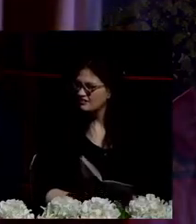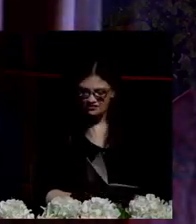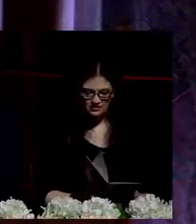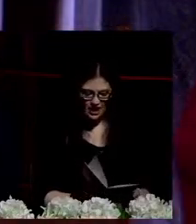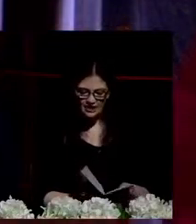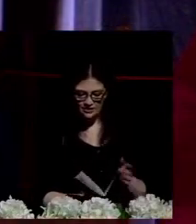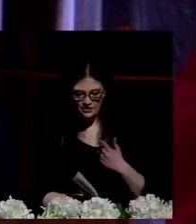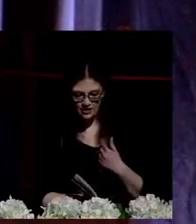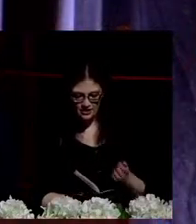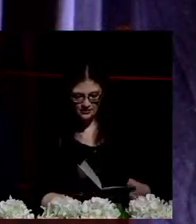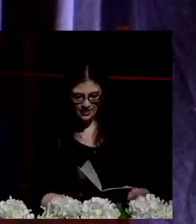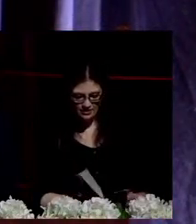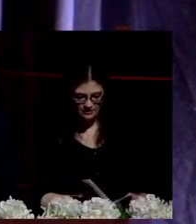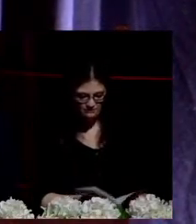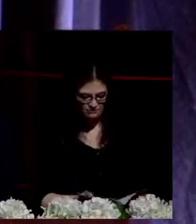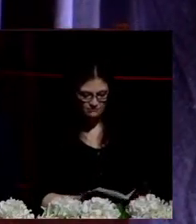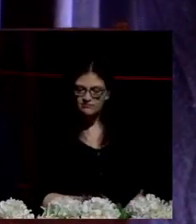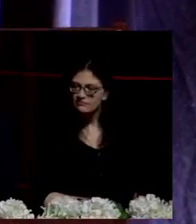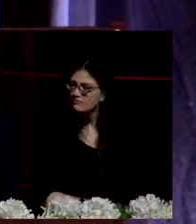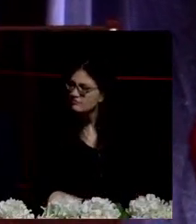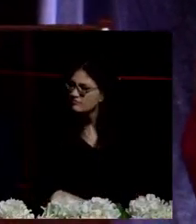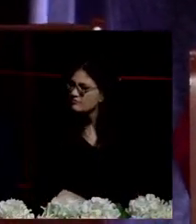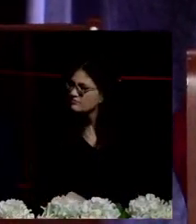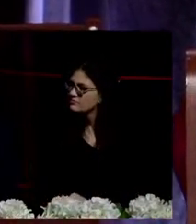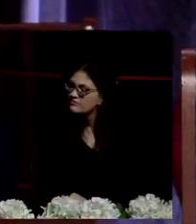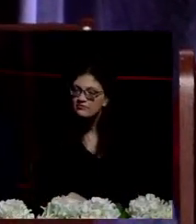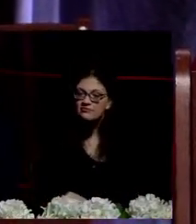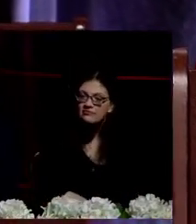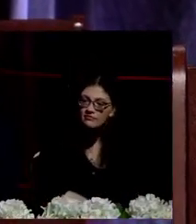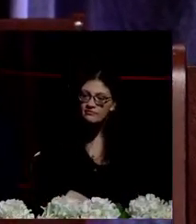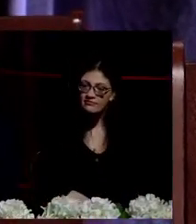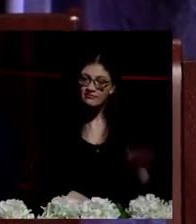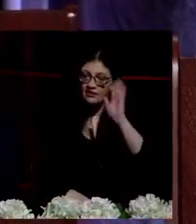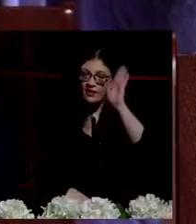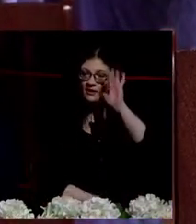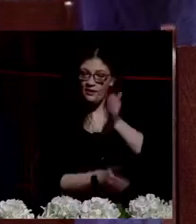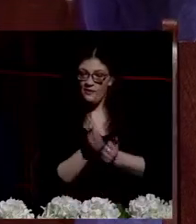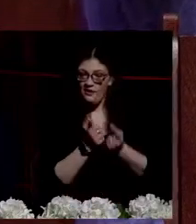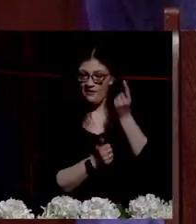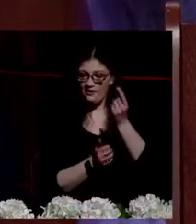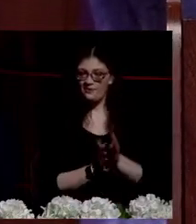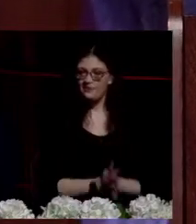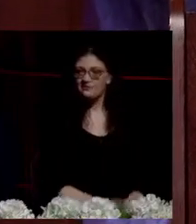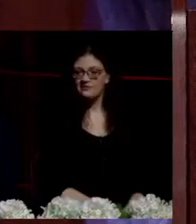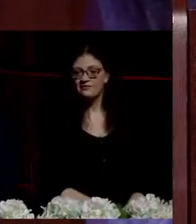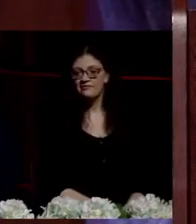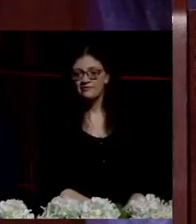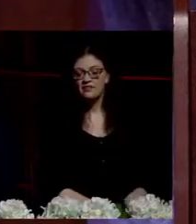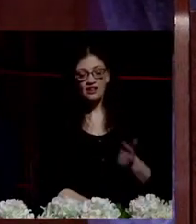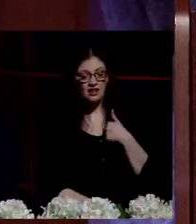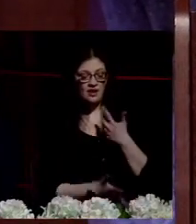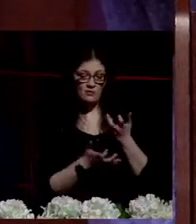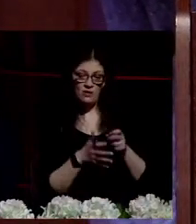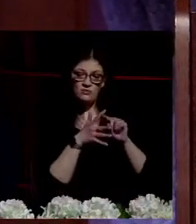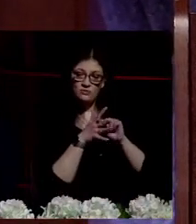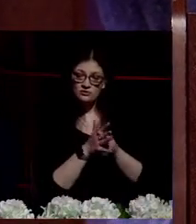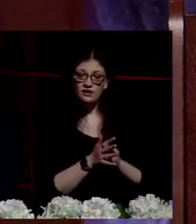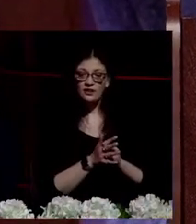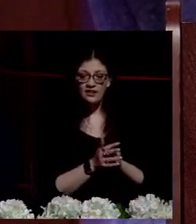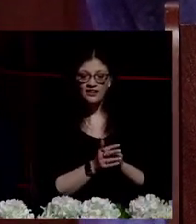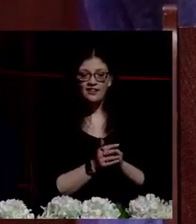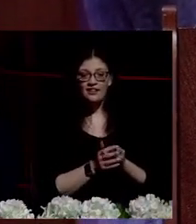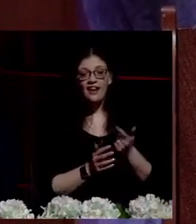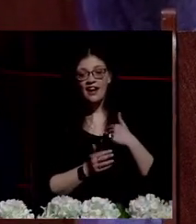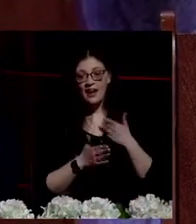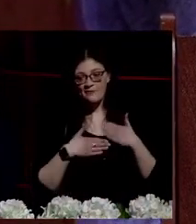Hello, everyone. I want to start off by saying I'm glad you all